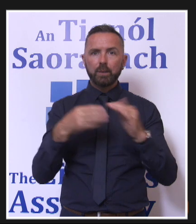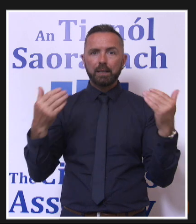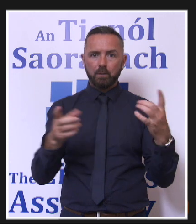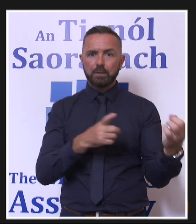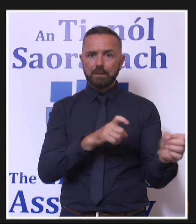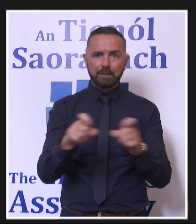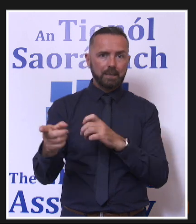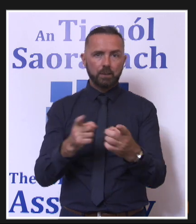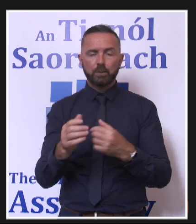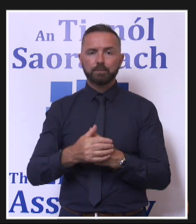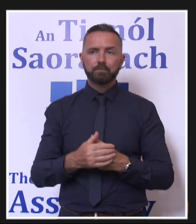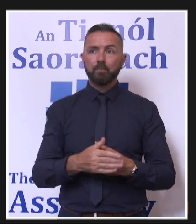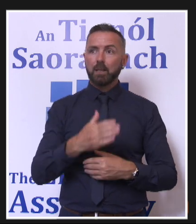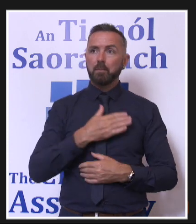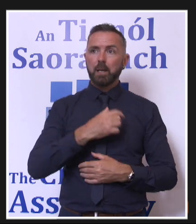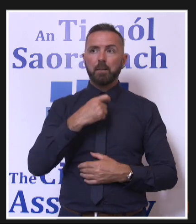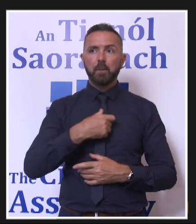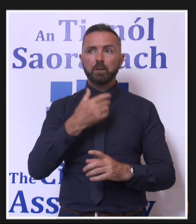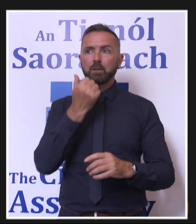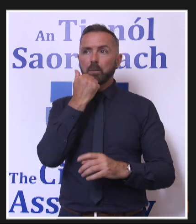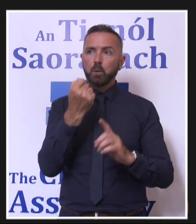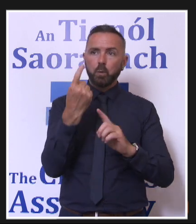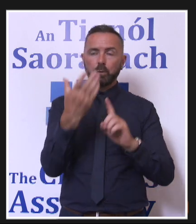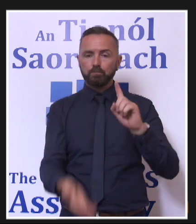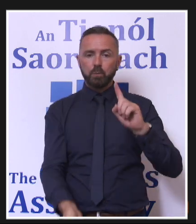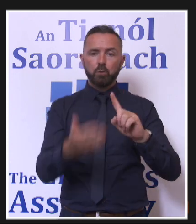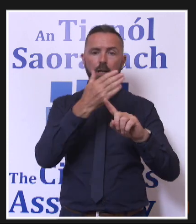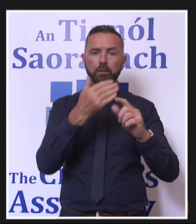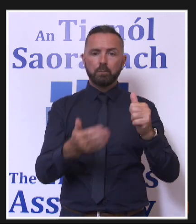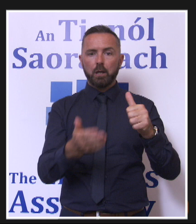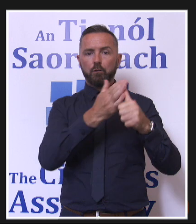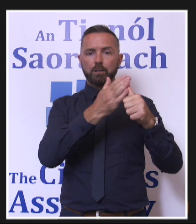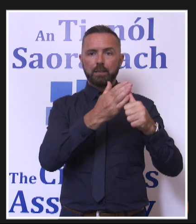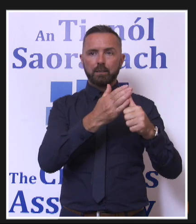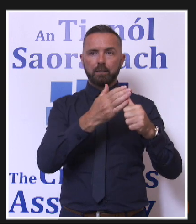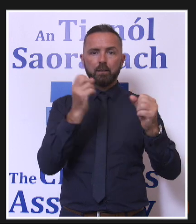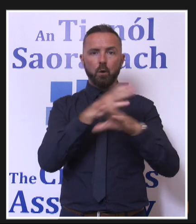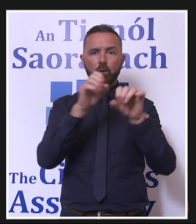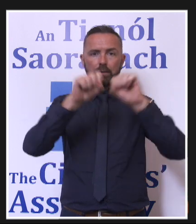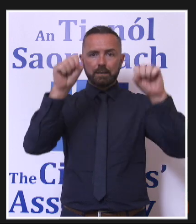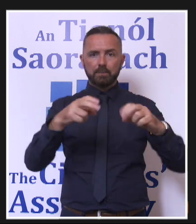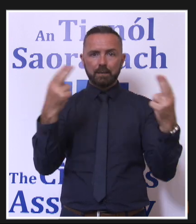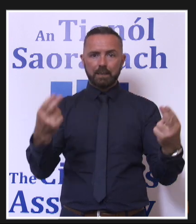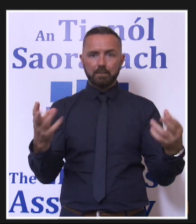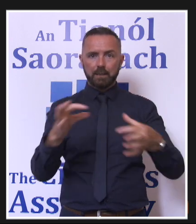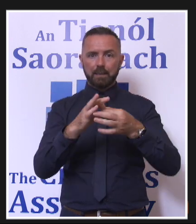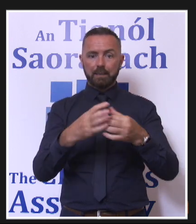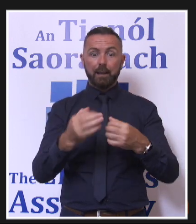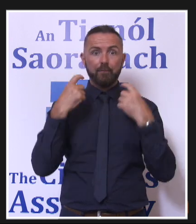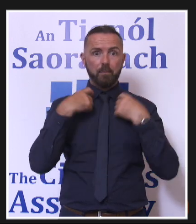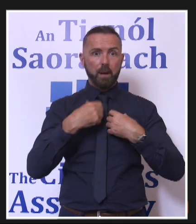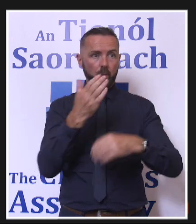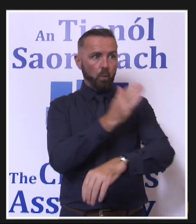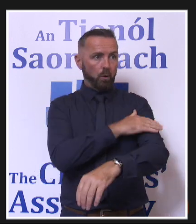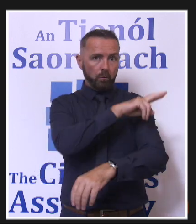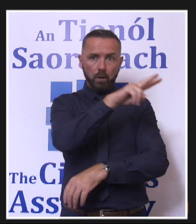your personal priority. And I think that too makes the difference. And then the whole system has to buy in if the mayor is walking around and checking up for